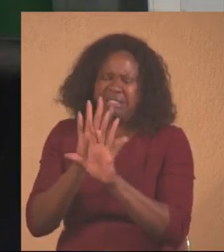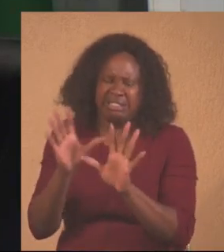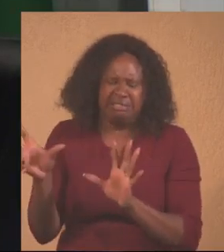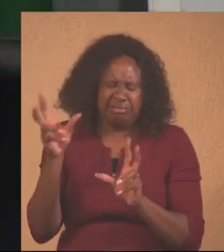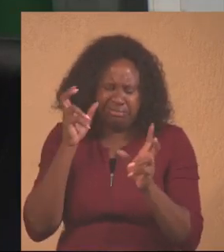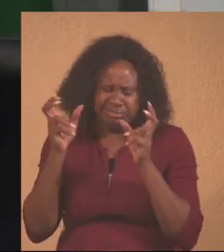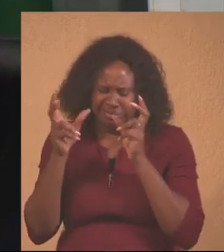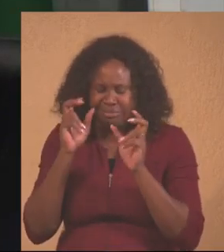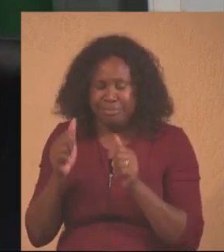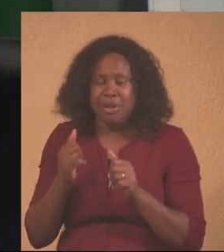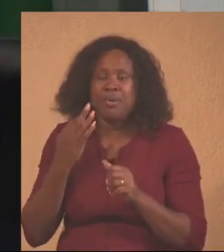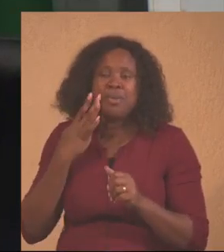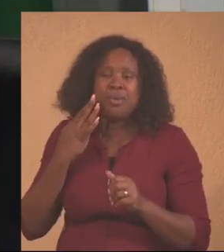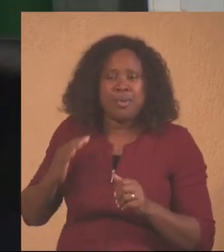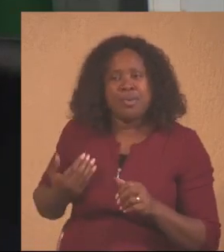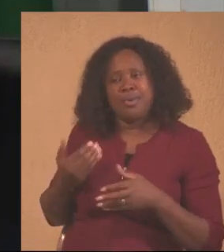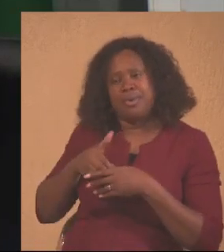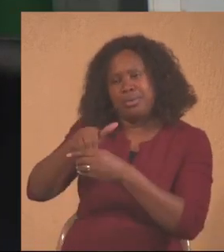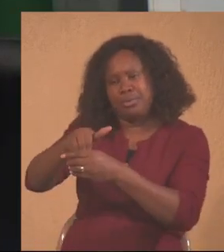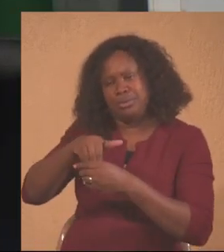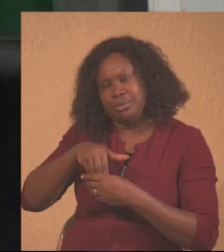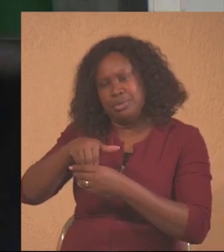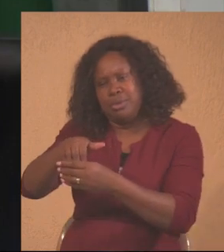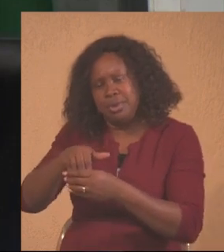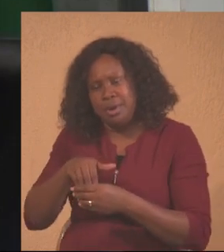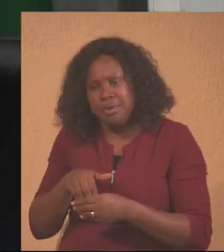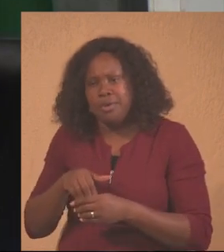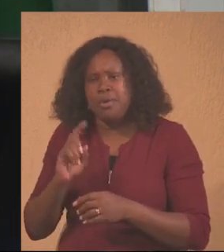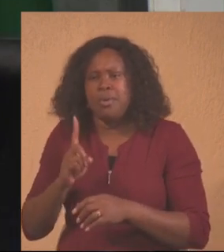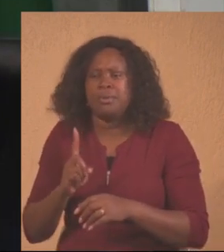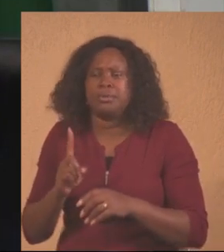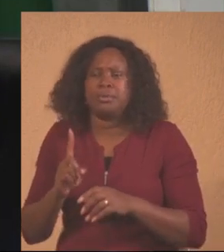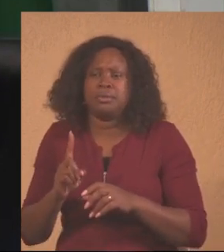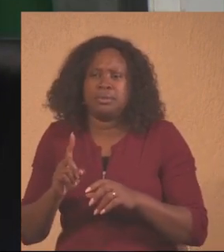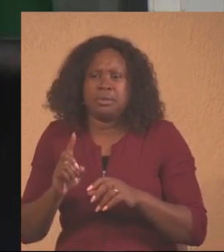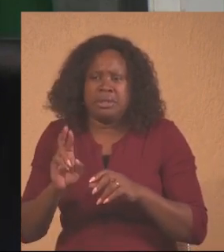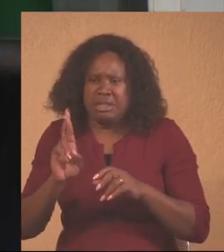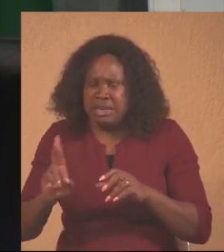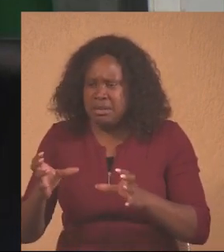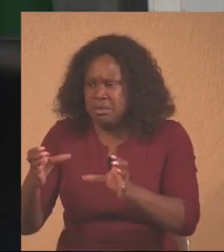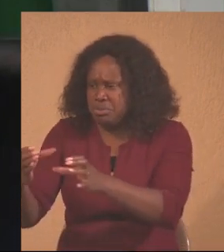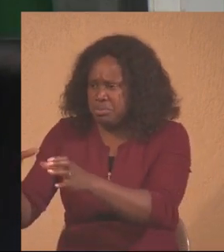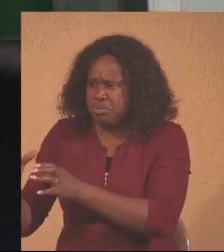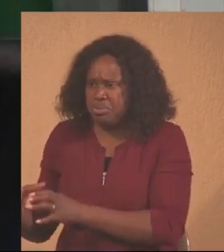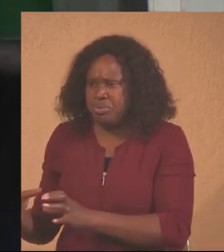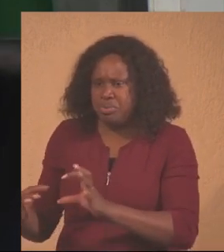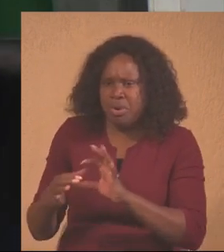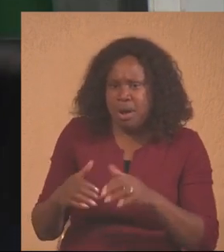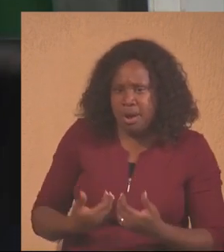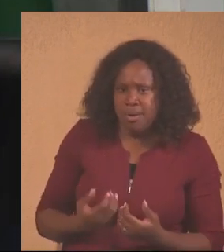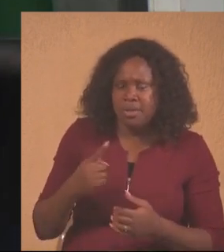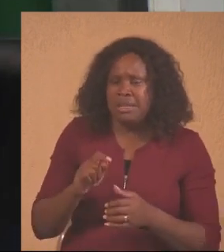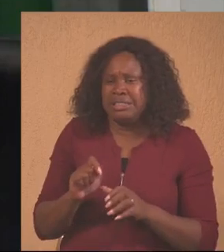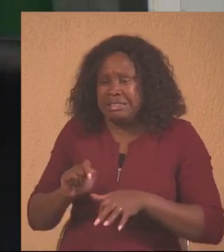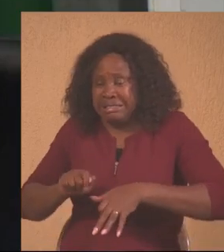us when we want to travel or around the modalities of how our regions are zoned to ensure that the